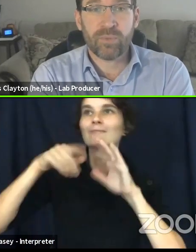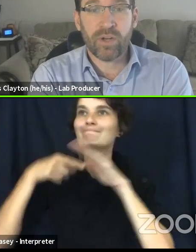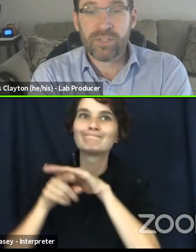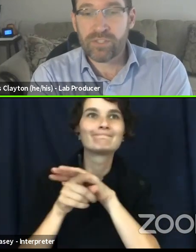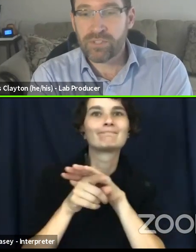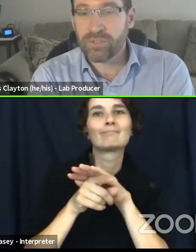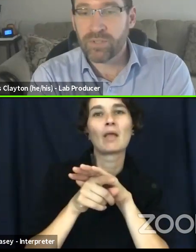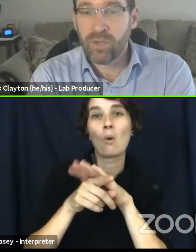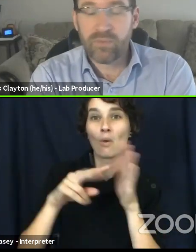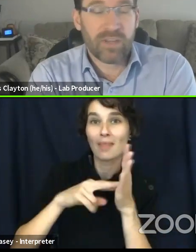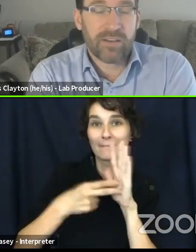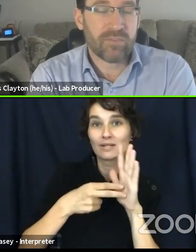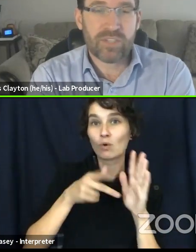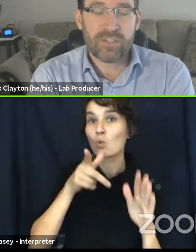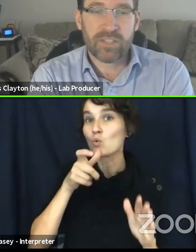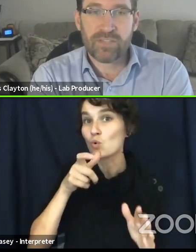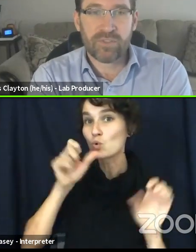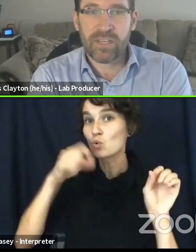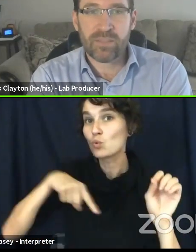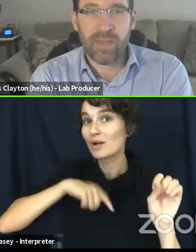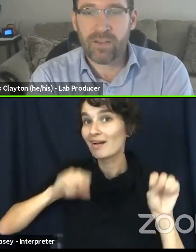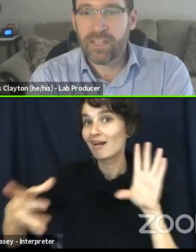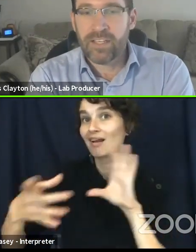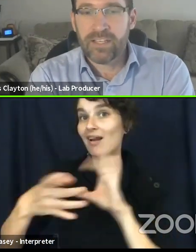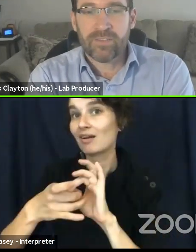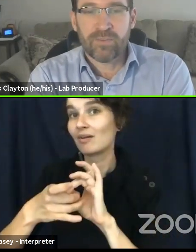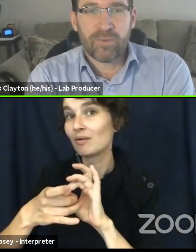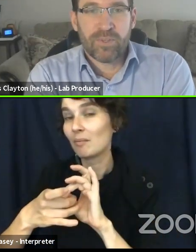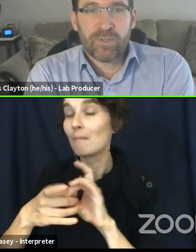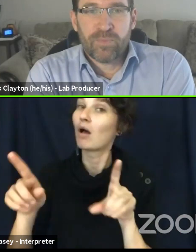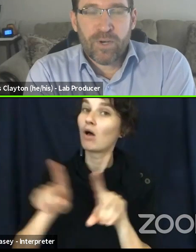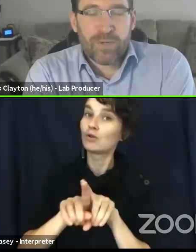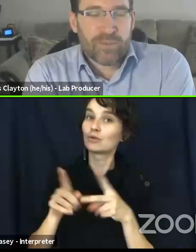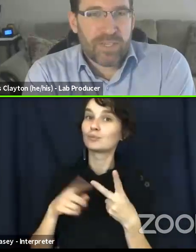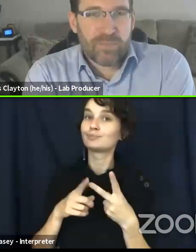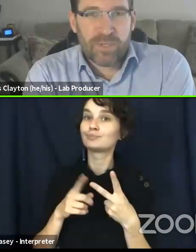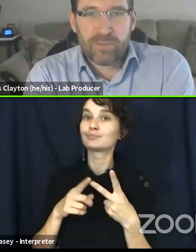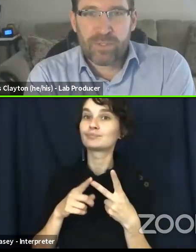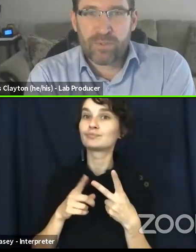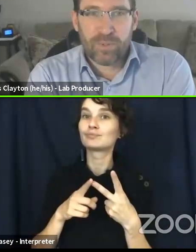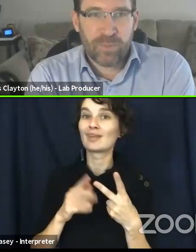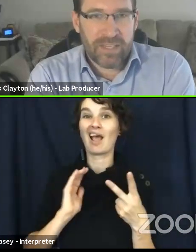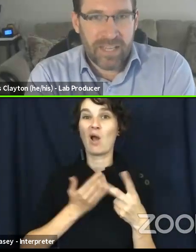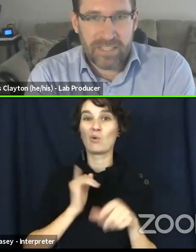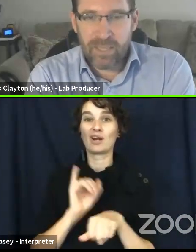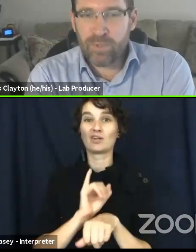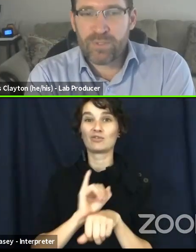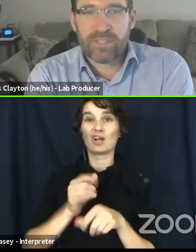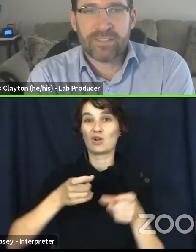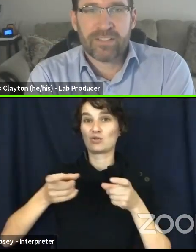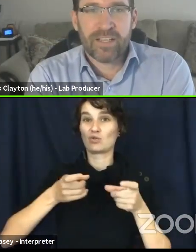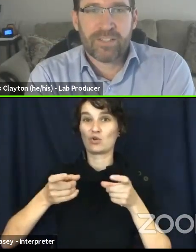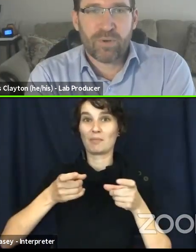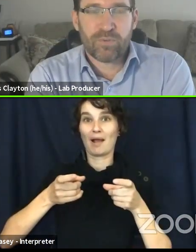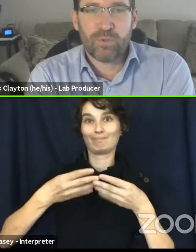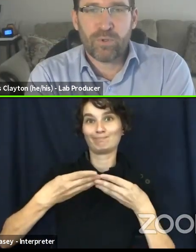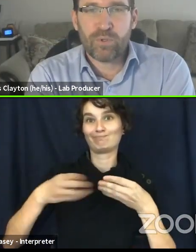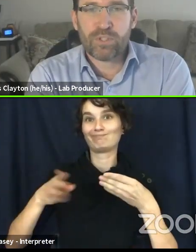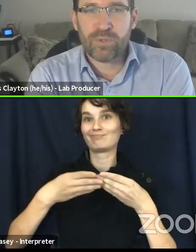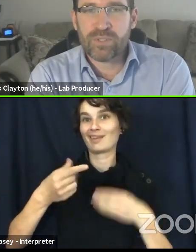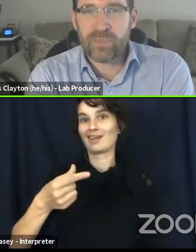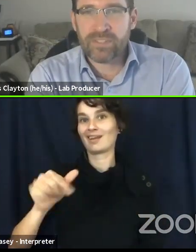connect to, but also to, we've had a lot of conversation the last few days about that our industry has been controlled by gatekeepers, and sort